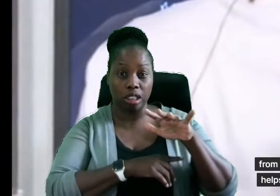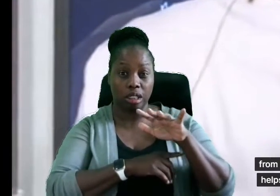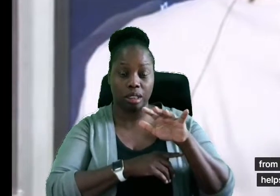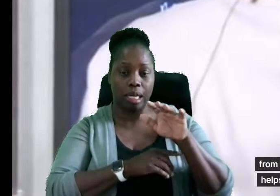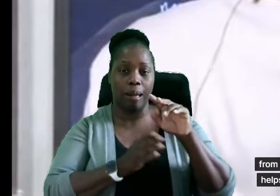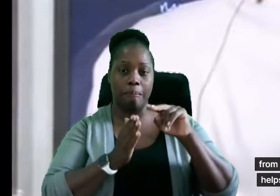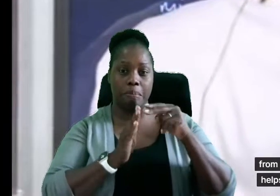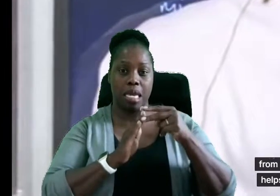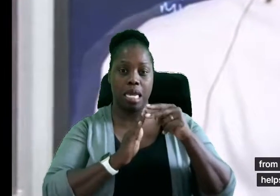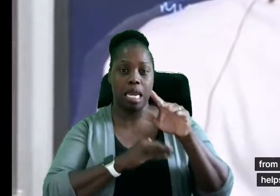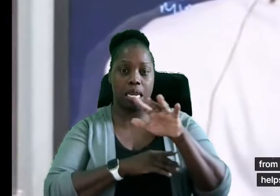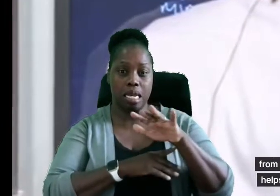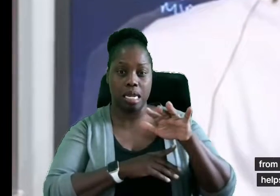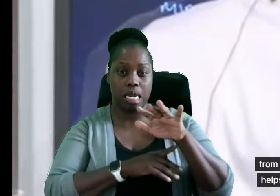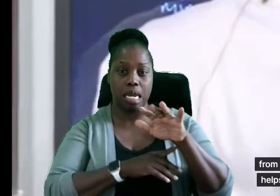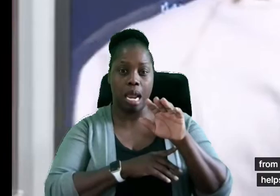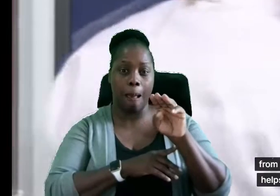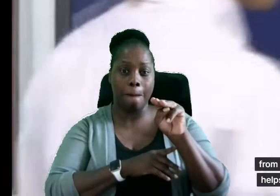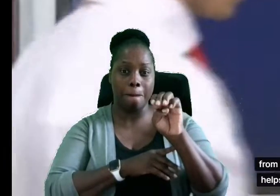the mean.